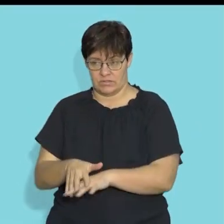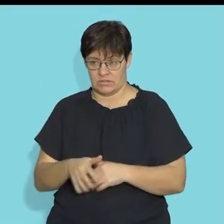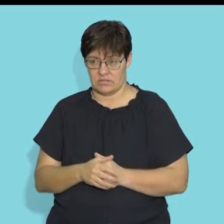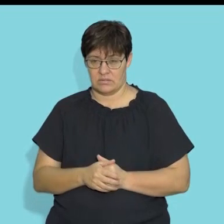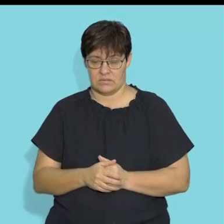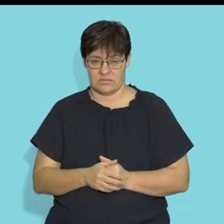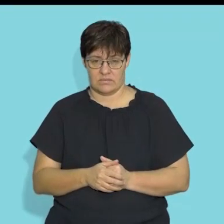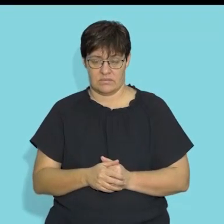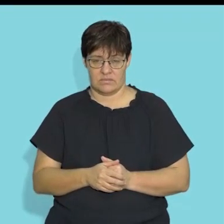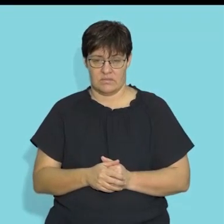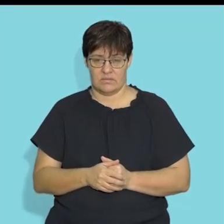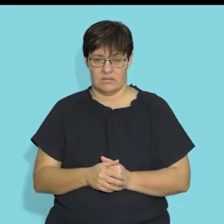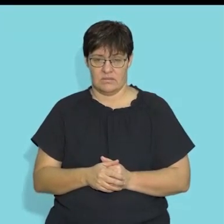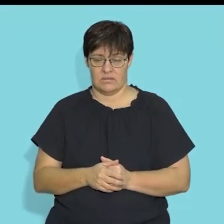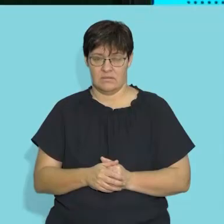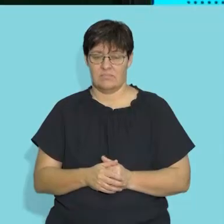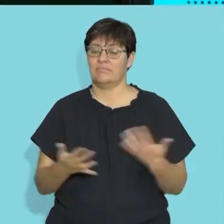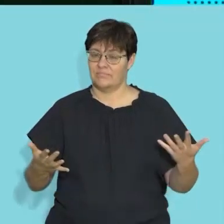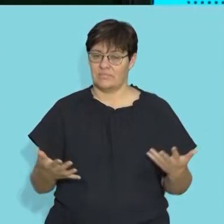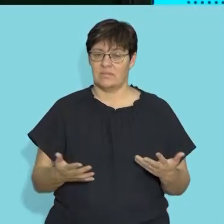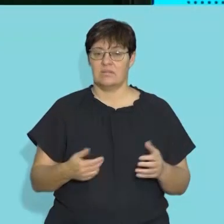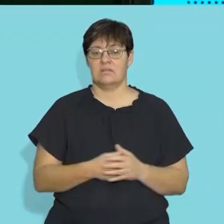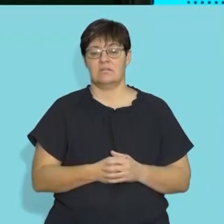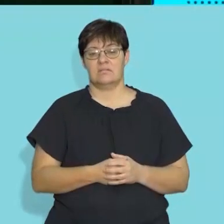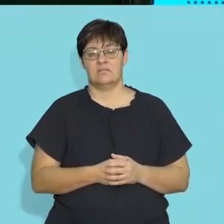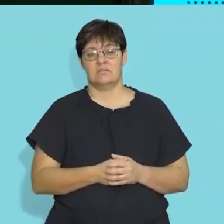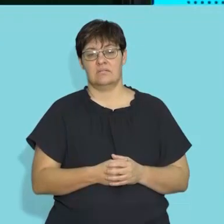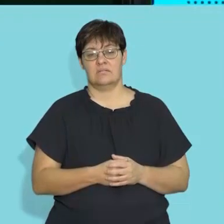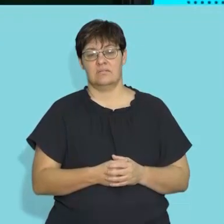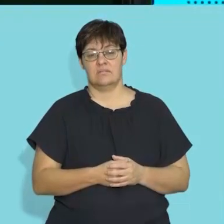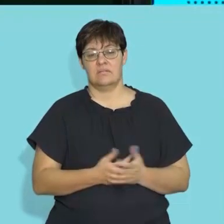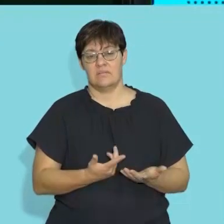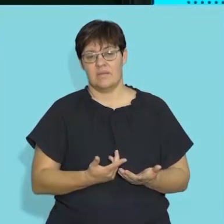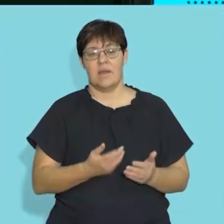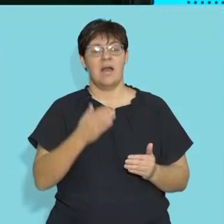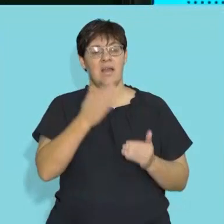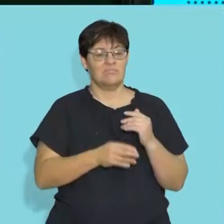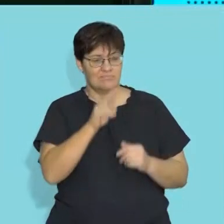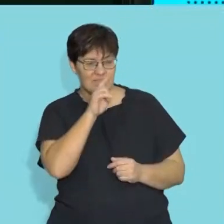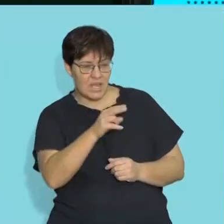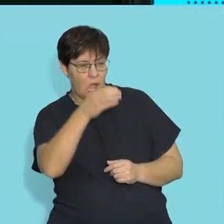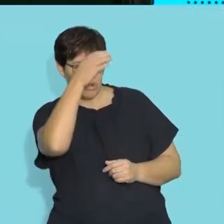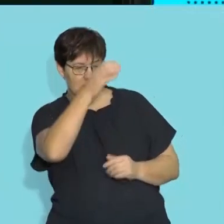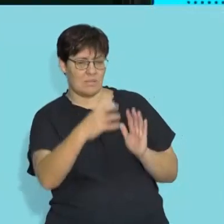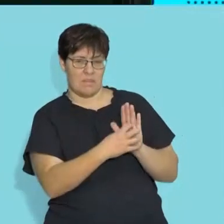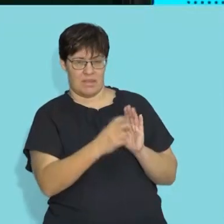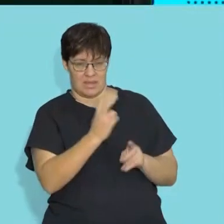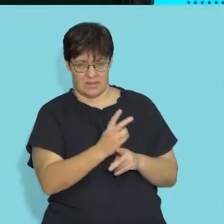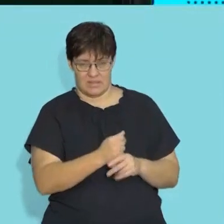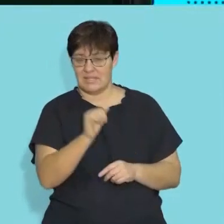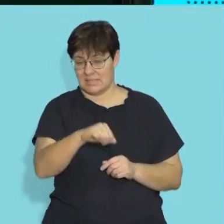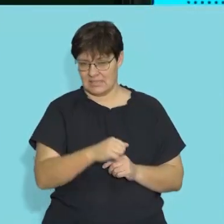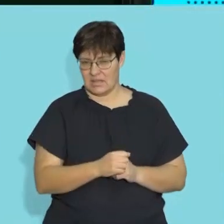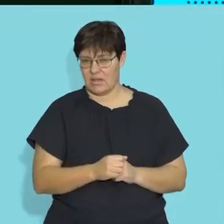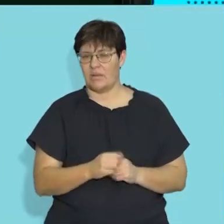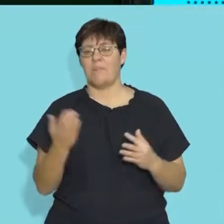reaction. And that brings us to the point where we see the concept map again.